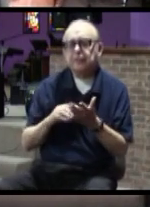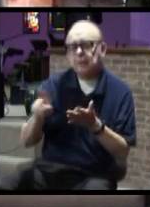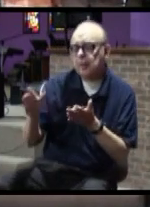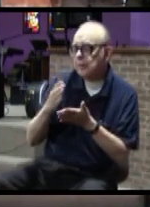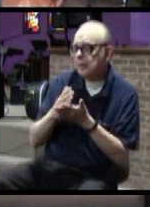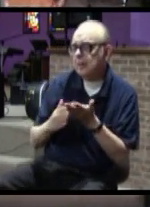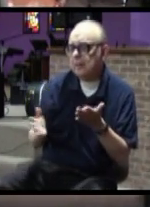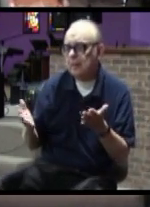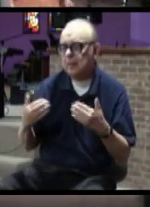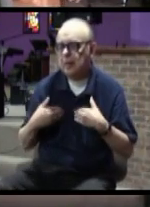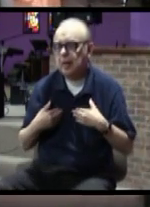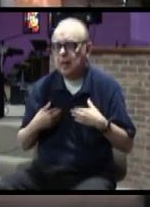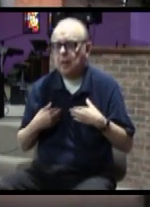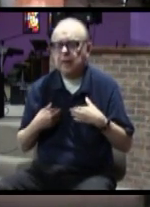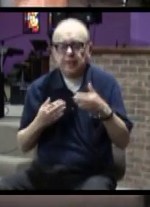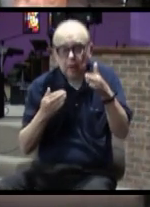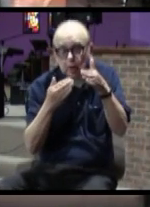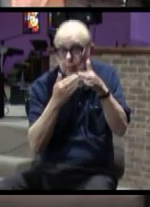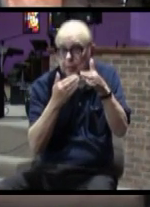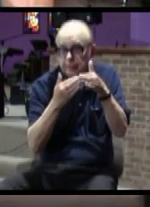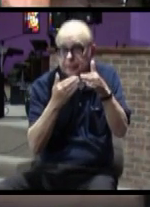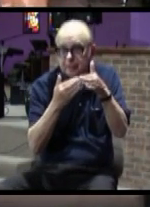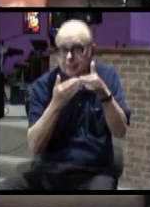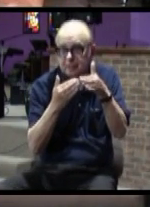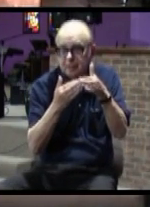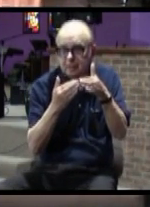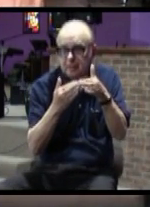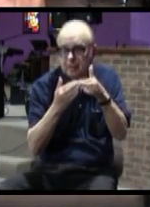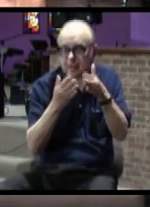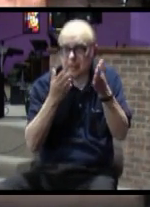And some of those pieces, only in the corners,